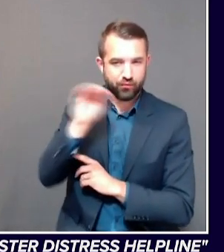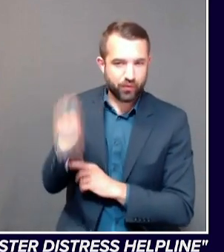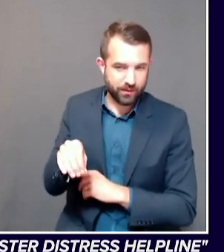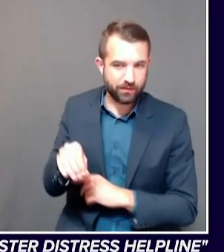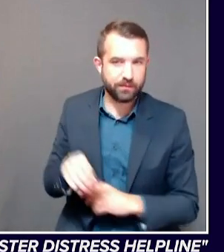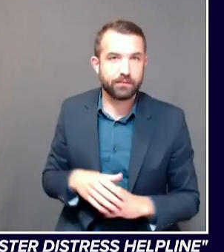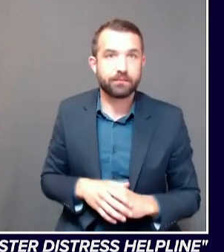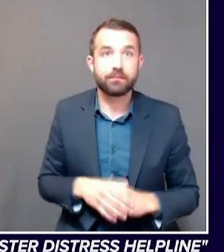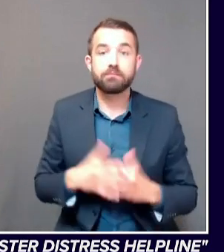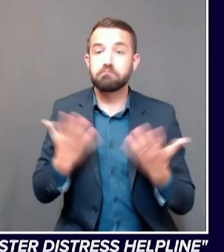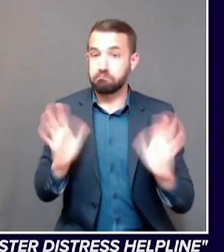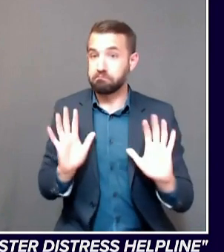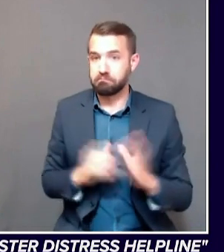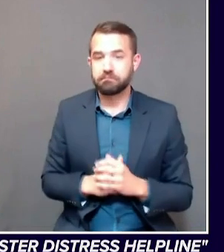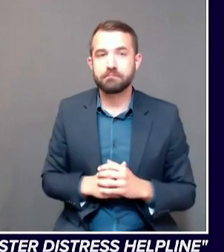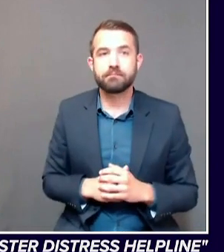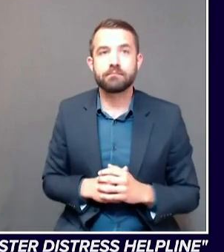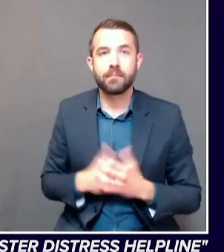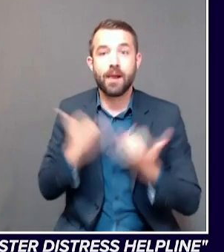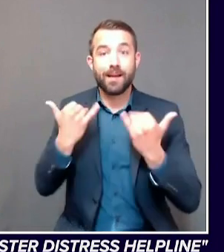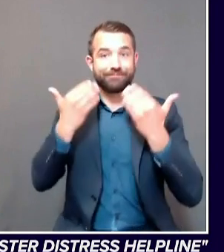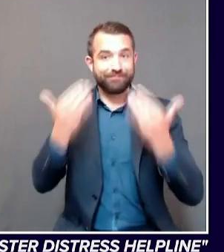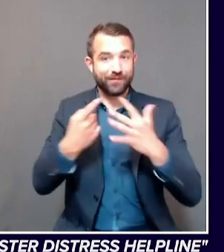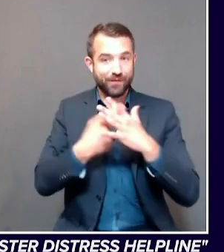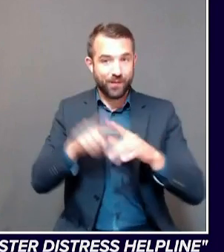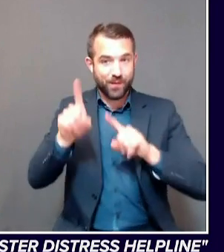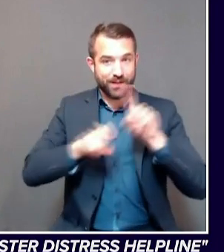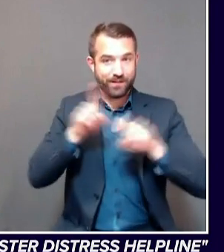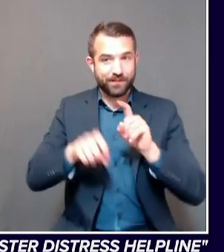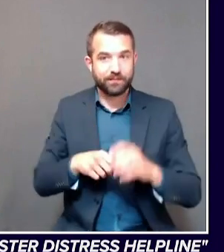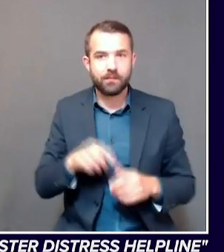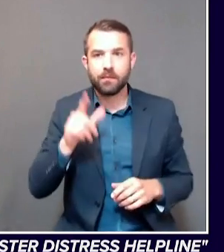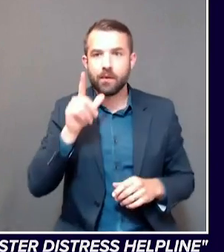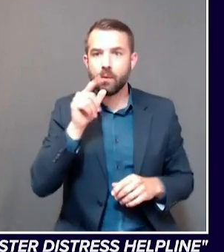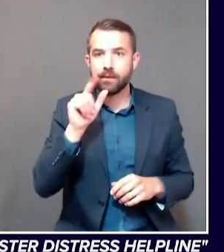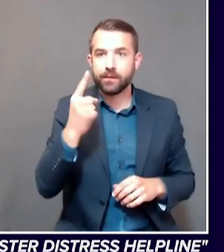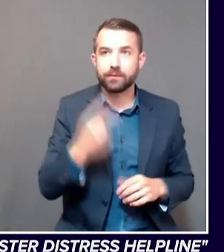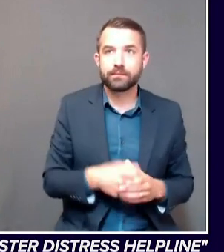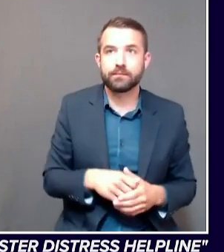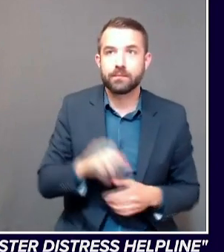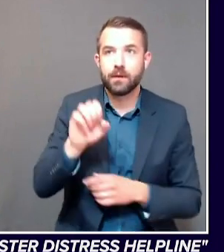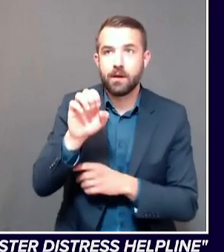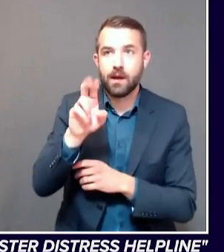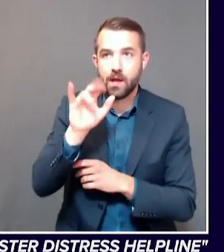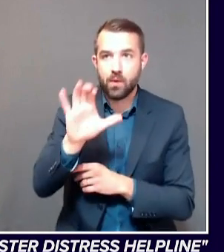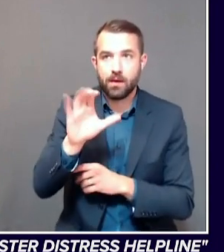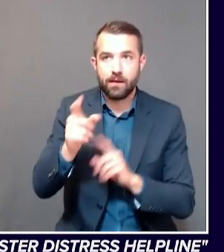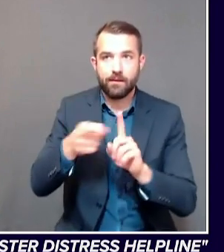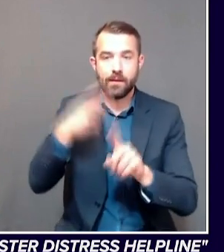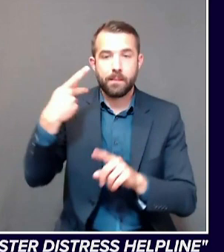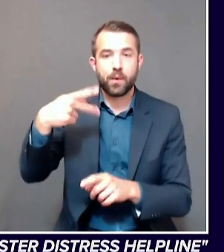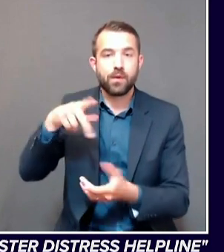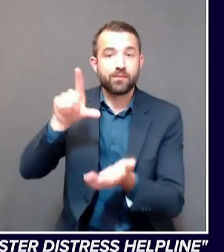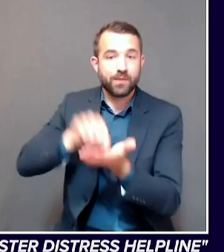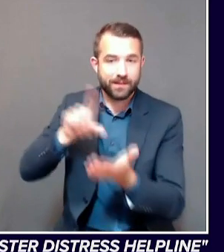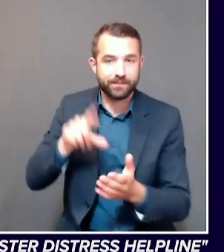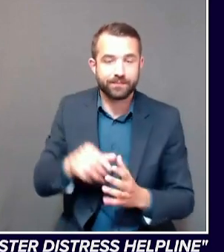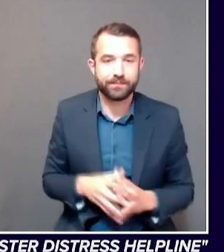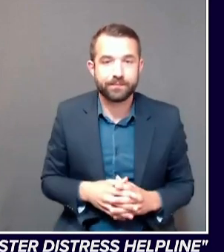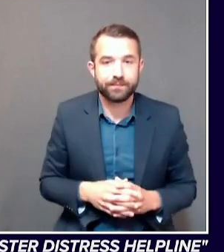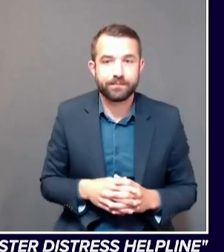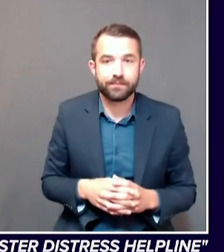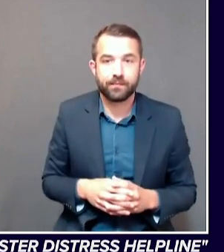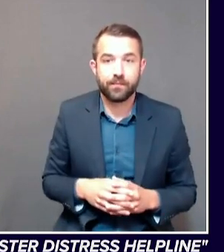that, we'll turn things over to our colleagues in the media. Today's first question goes to Eric Russell from the Press Herald. Good afternoon, Dr.